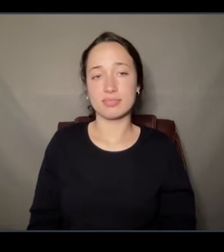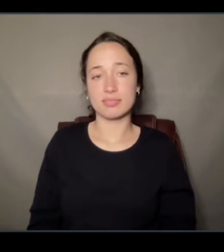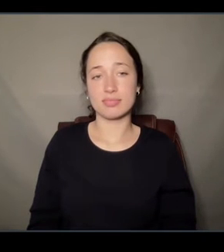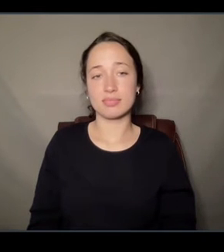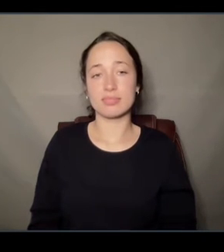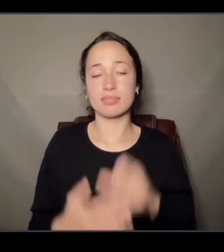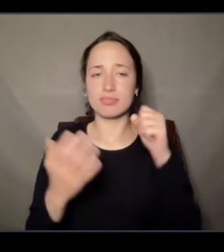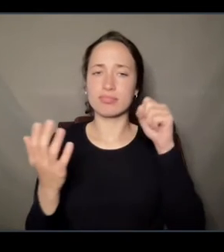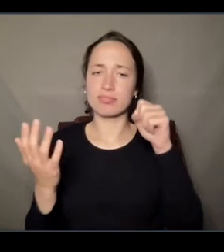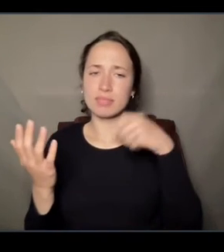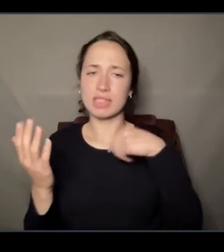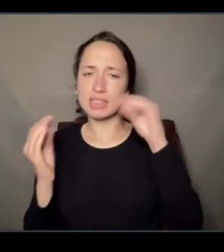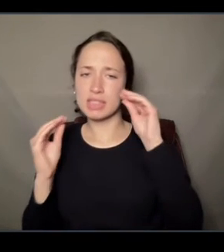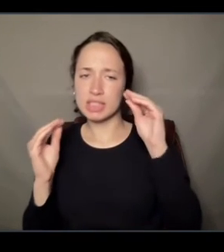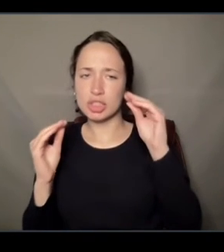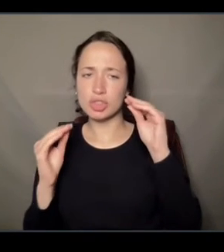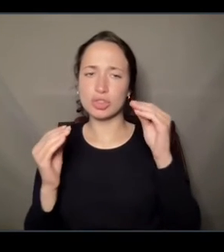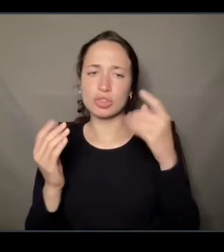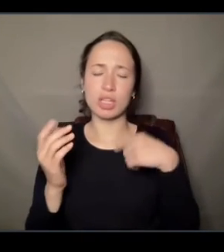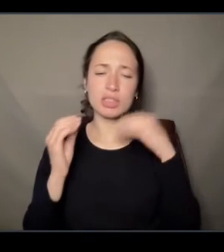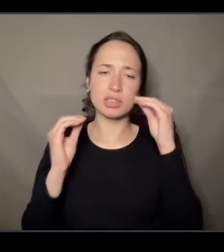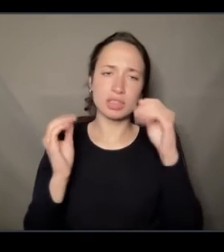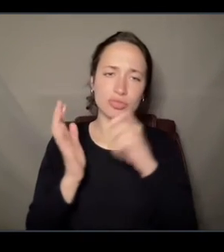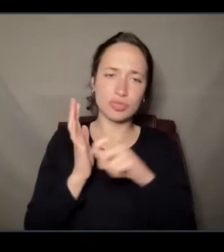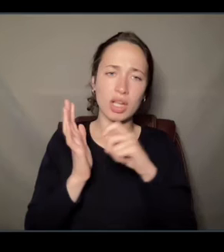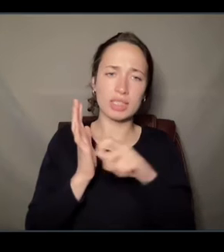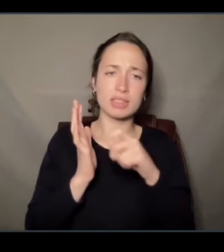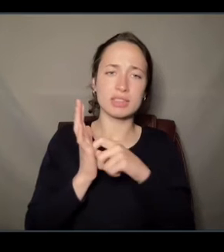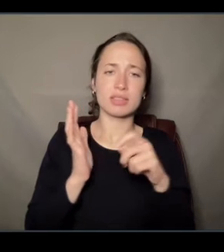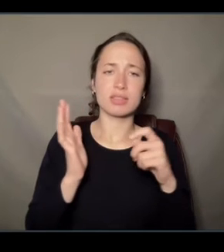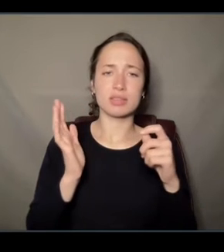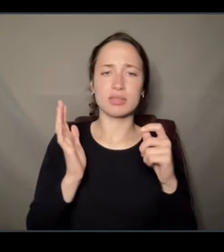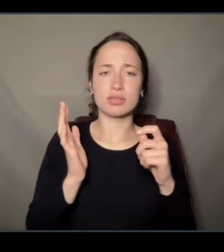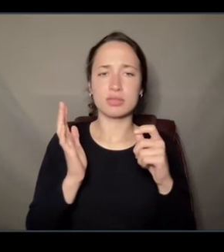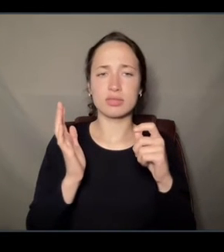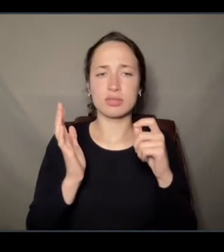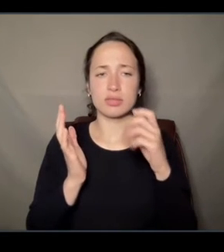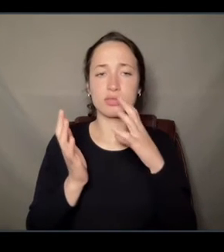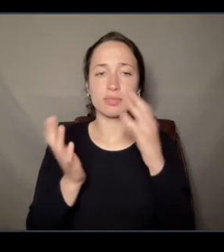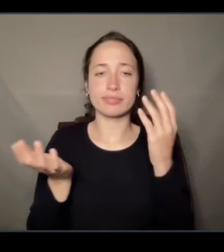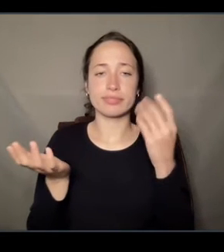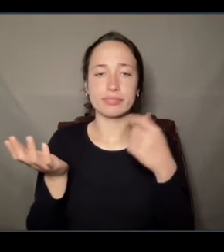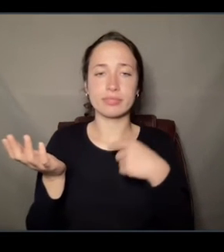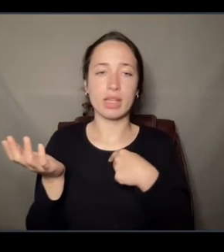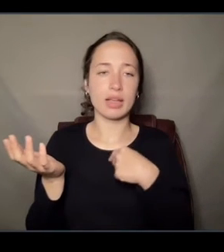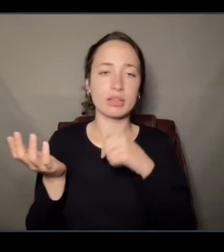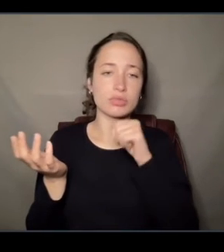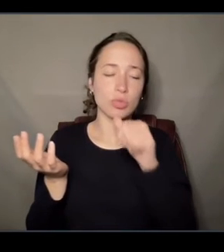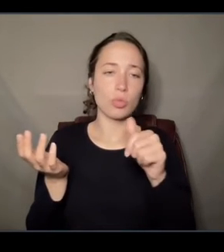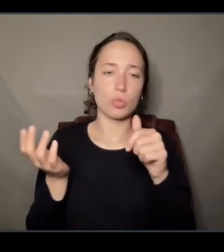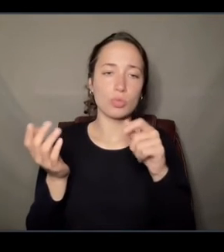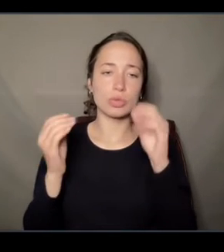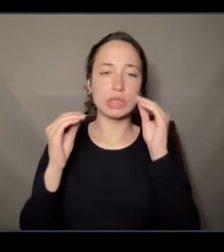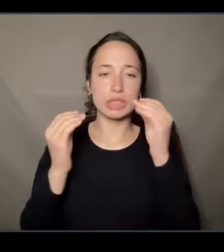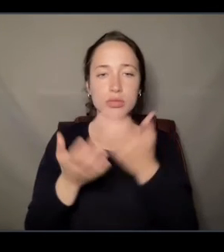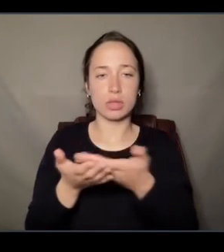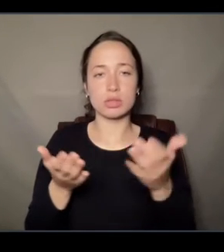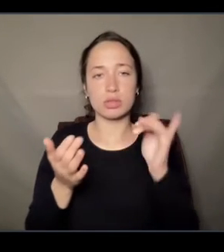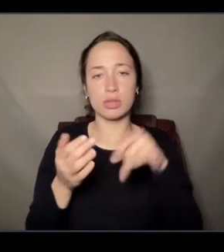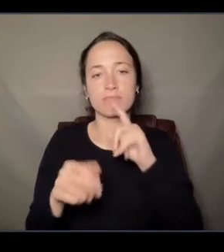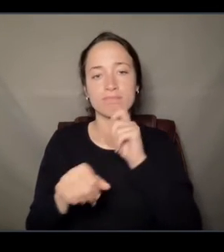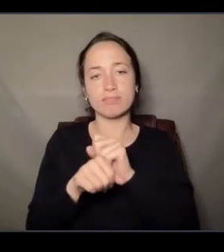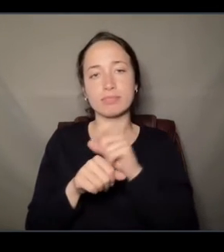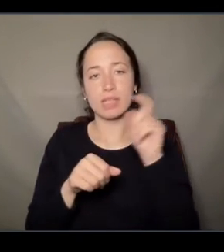Yeah, I mean, I teach, and I teach writing, and I don't teach content